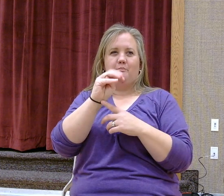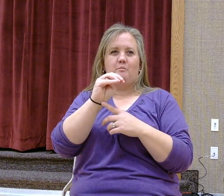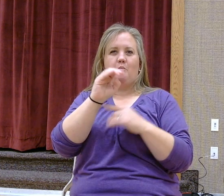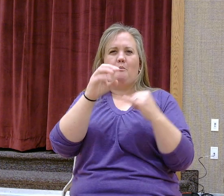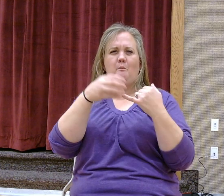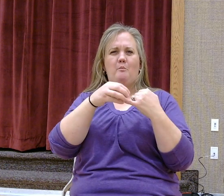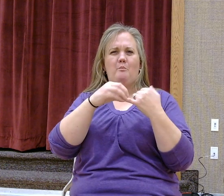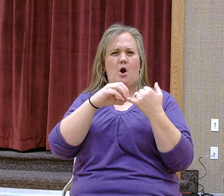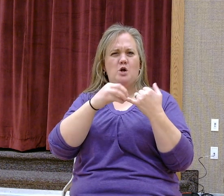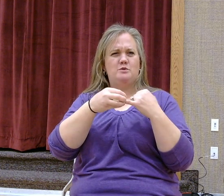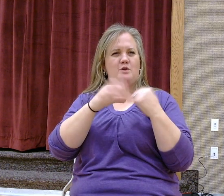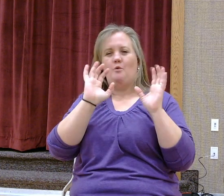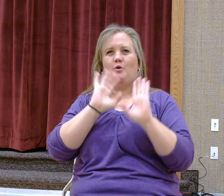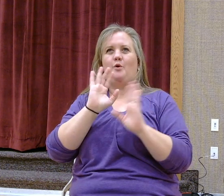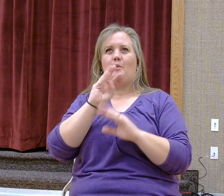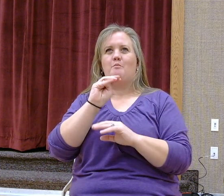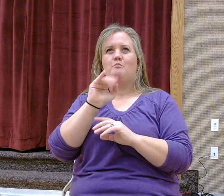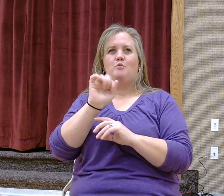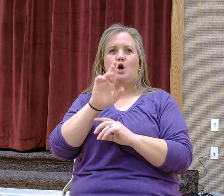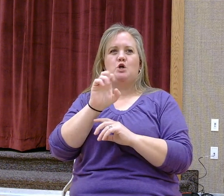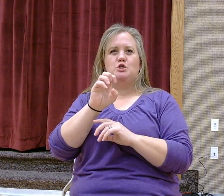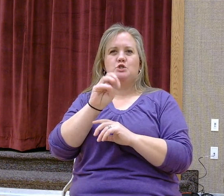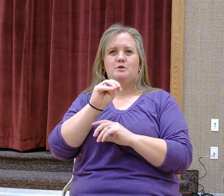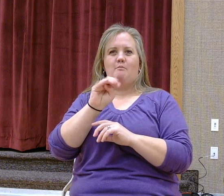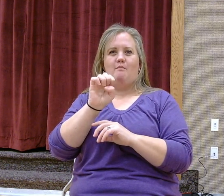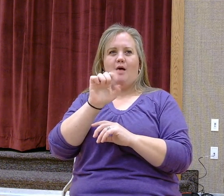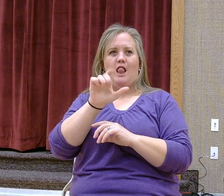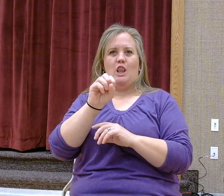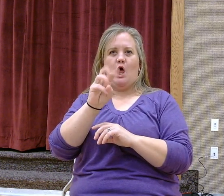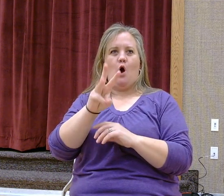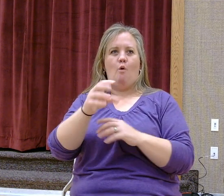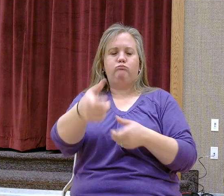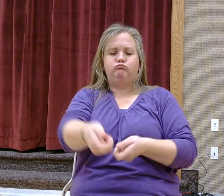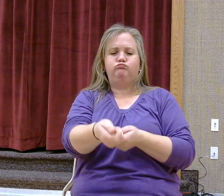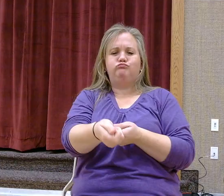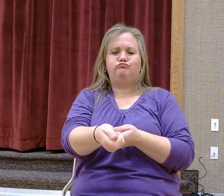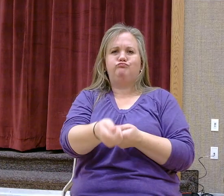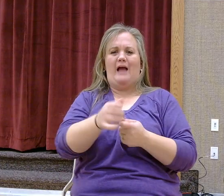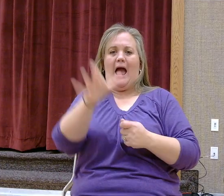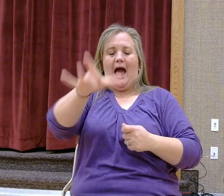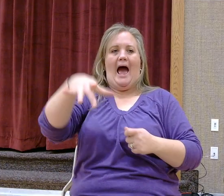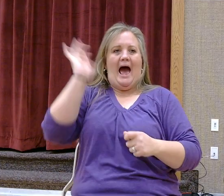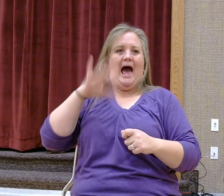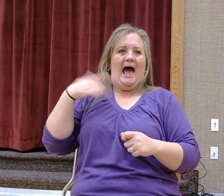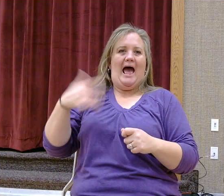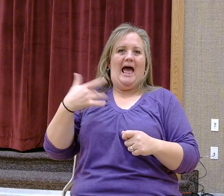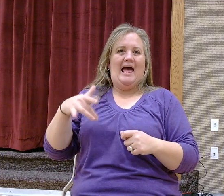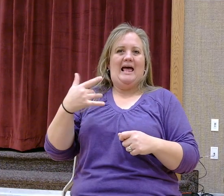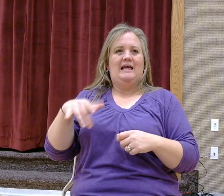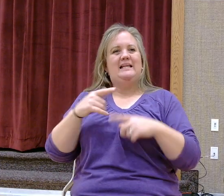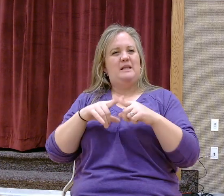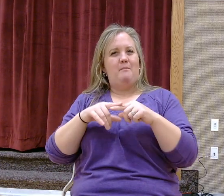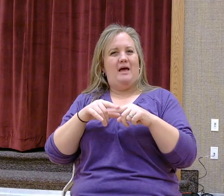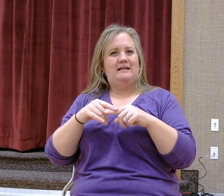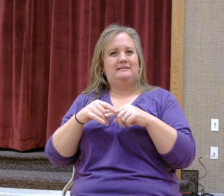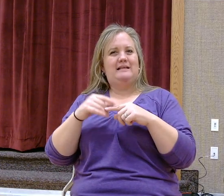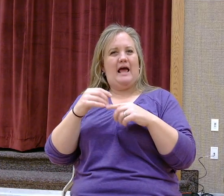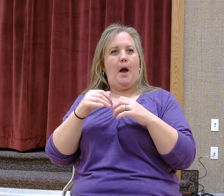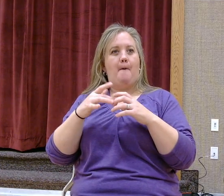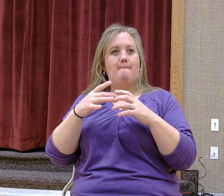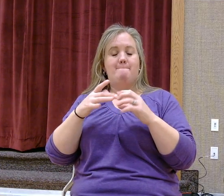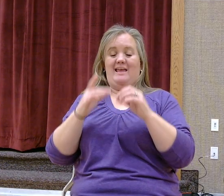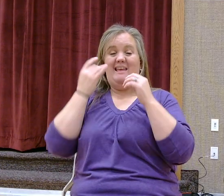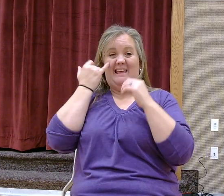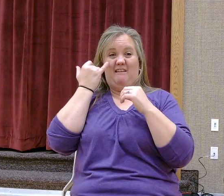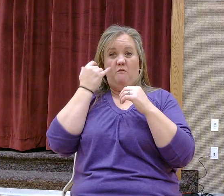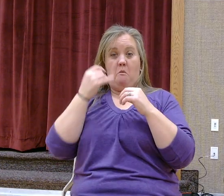stuff like that. Yeah, if it's small stuff, I think you're okay with that. Again, depending on how deep it is. Again, I just be careful what you're doing. If you're getting a big blister